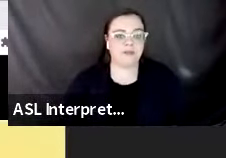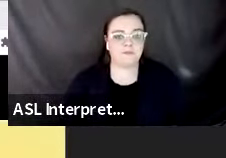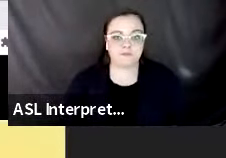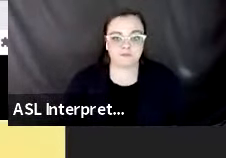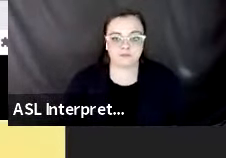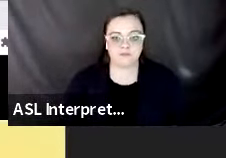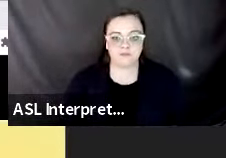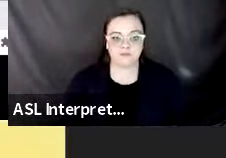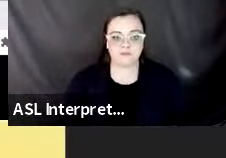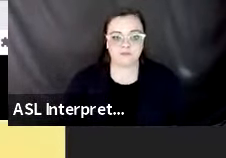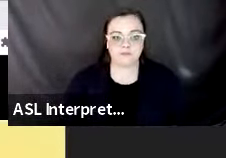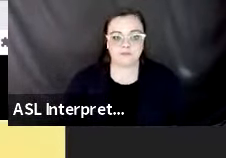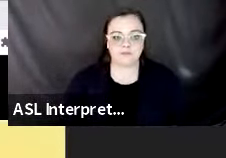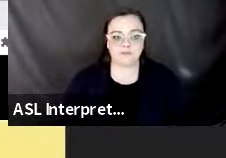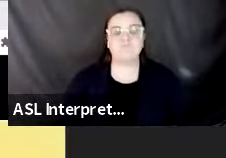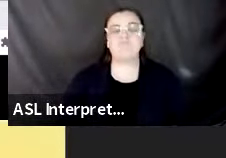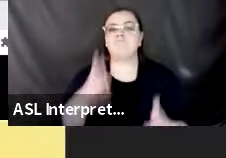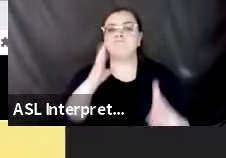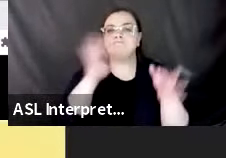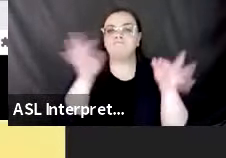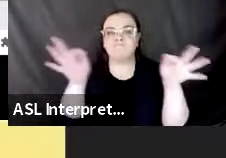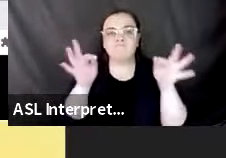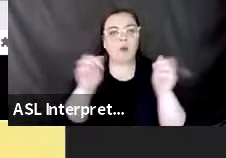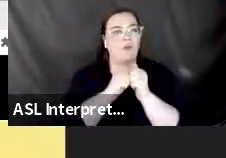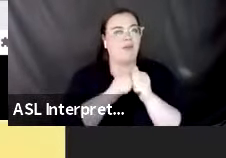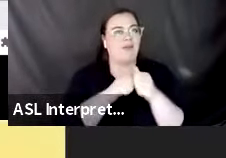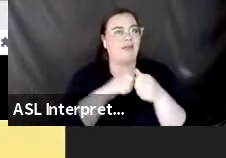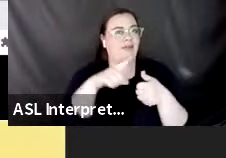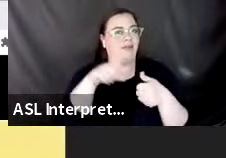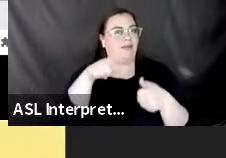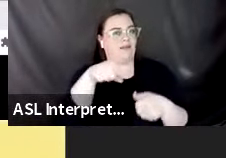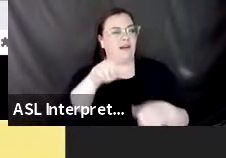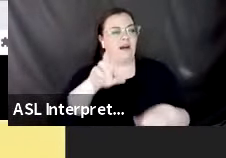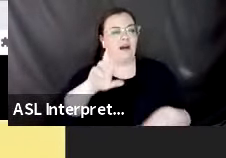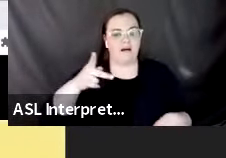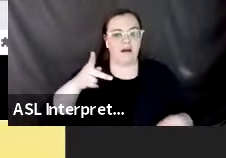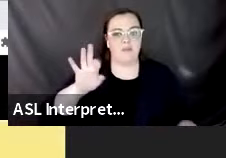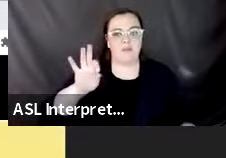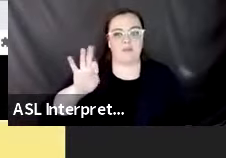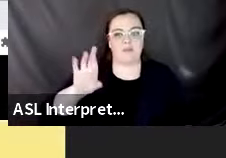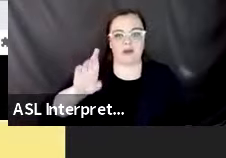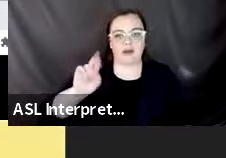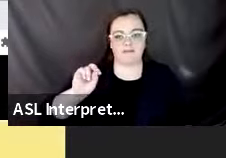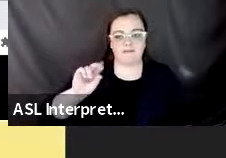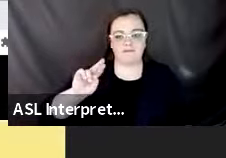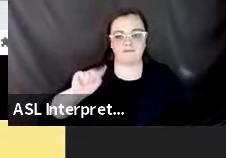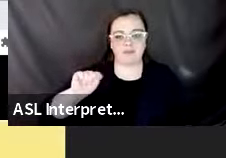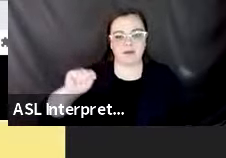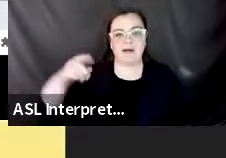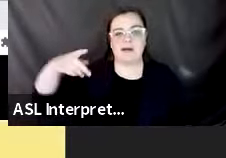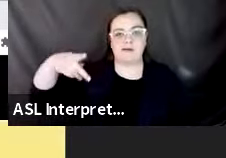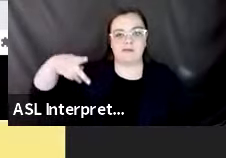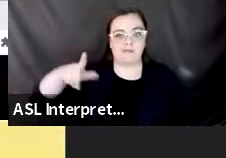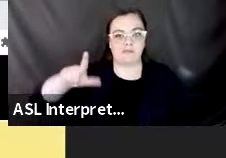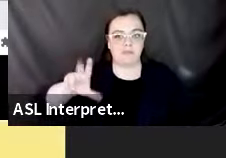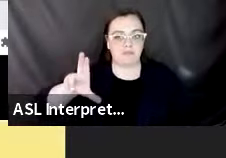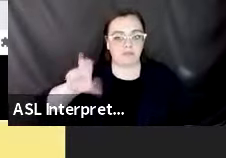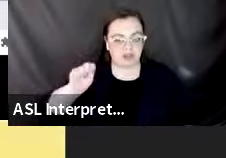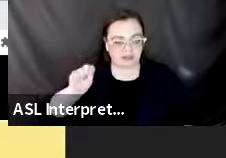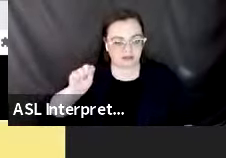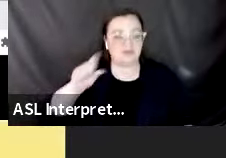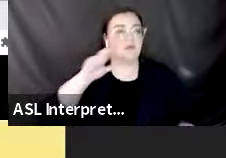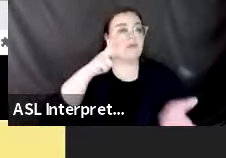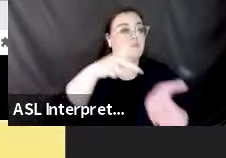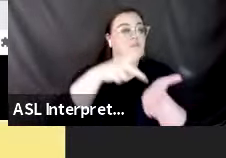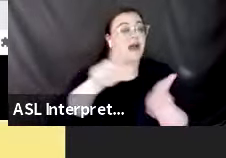So let's start with the Upfront Plus. The Upfront Plus is an upfront payment to the on-camera performer of